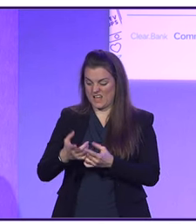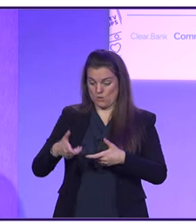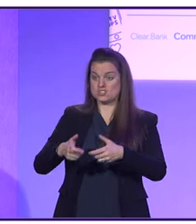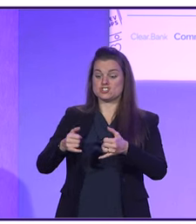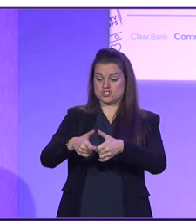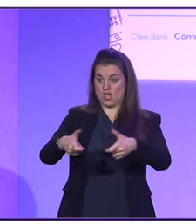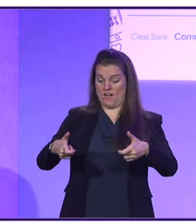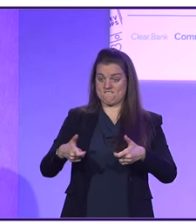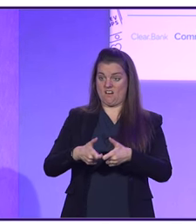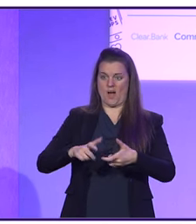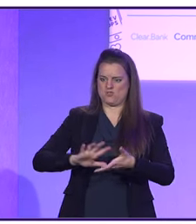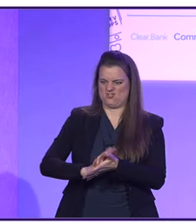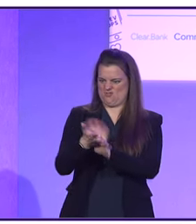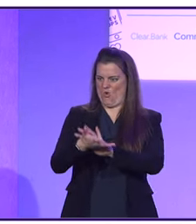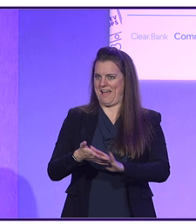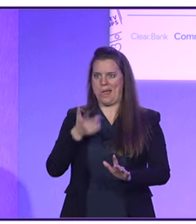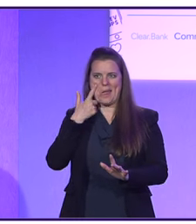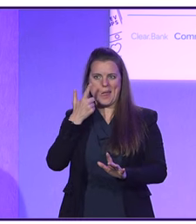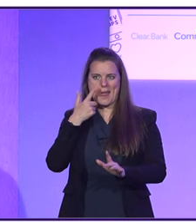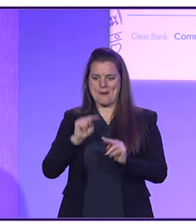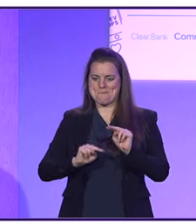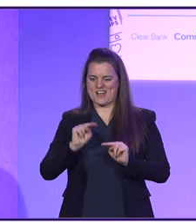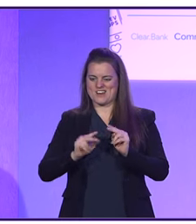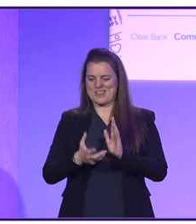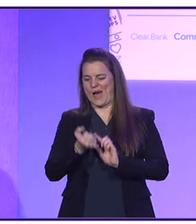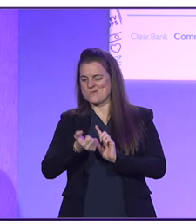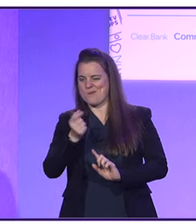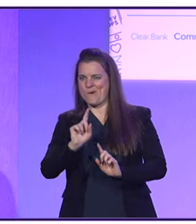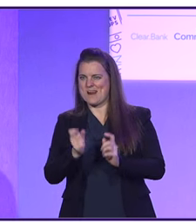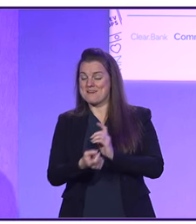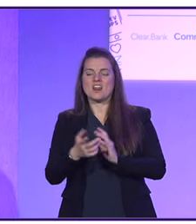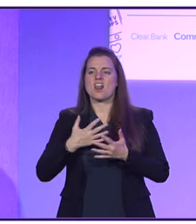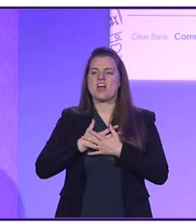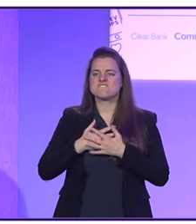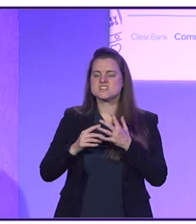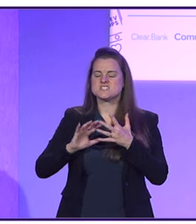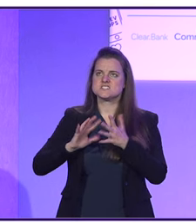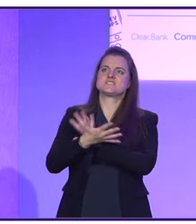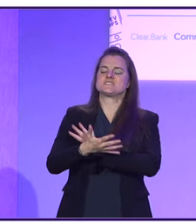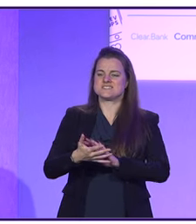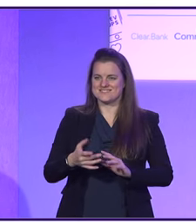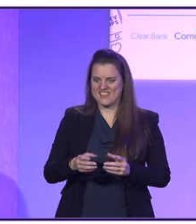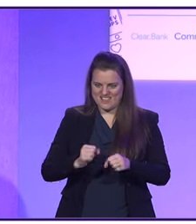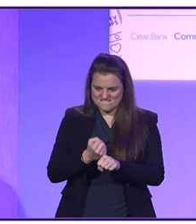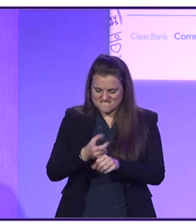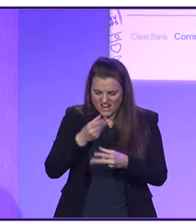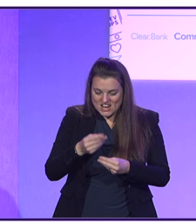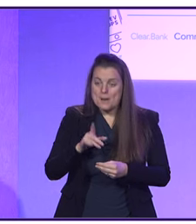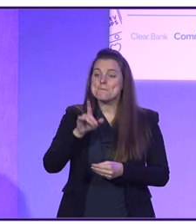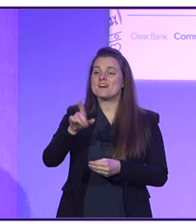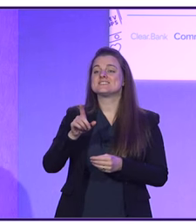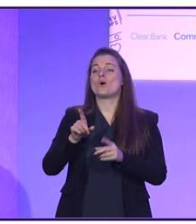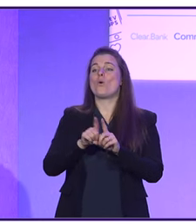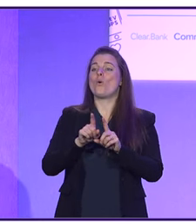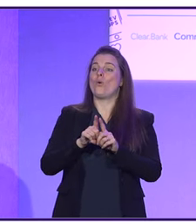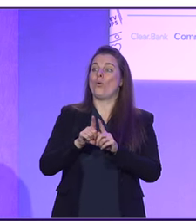happens, breaking things, measuring the outcome. The problem, of course, is that on top of the normal failures that happen, you've also got people like me destroying things